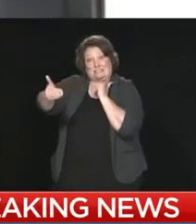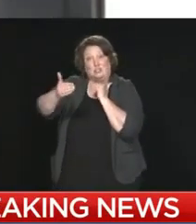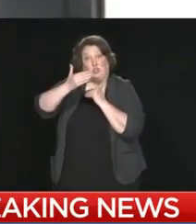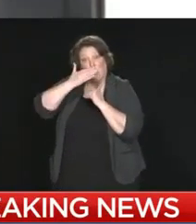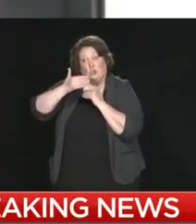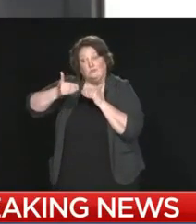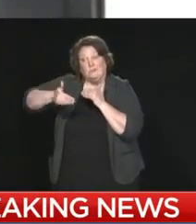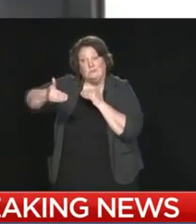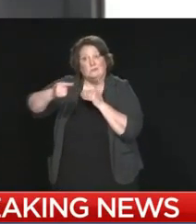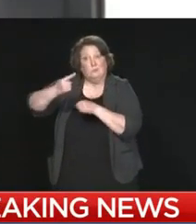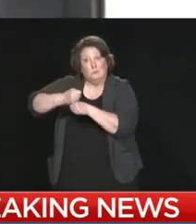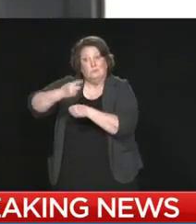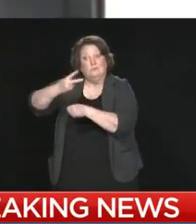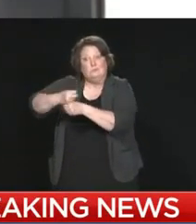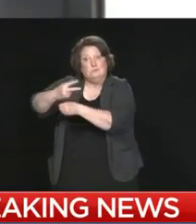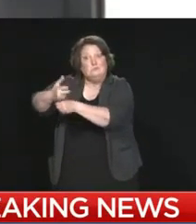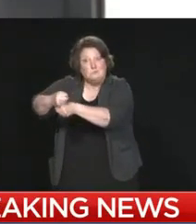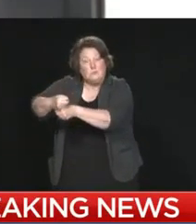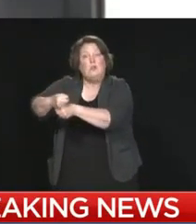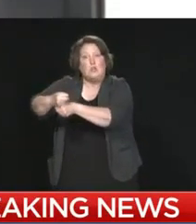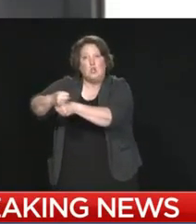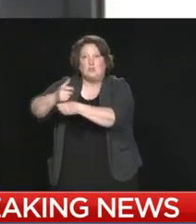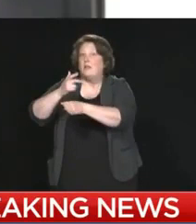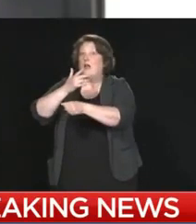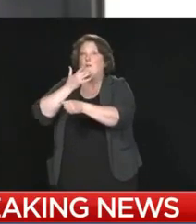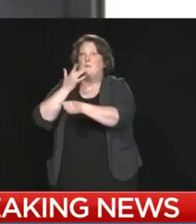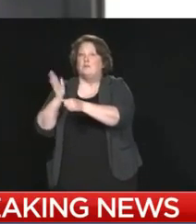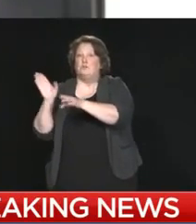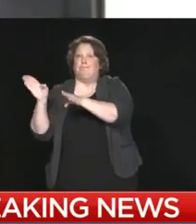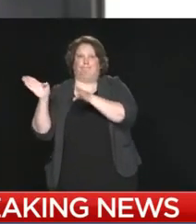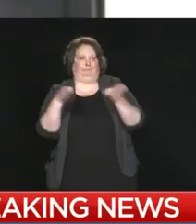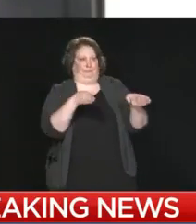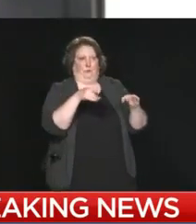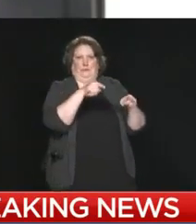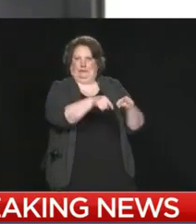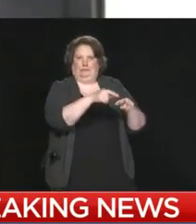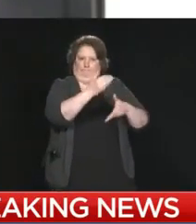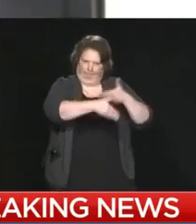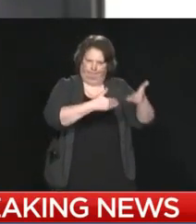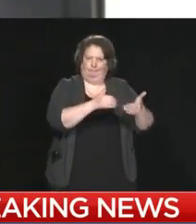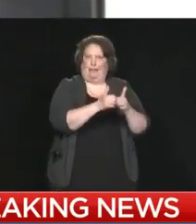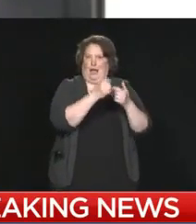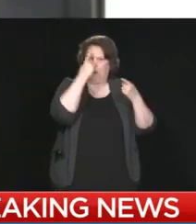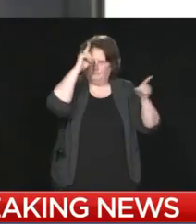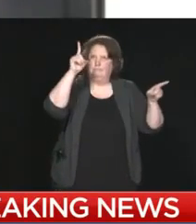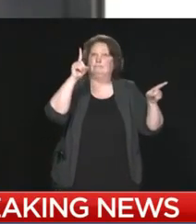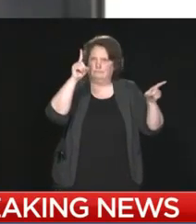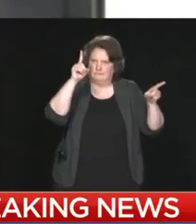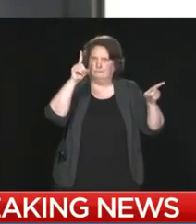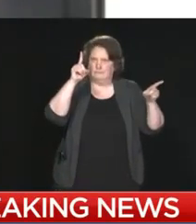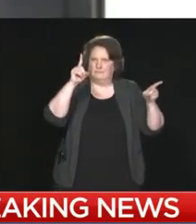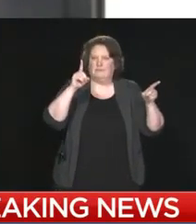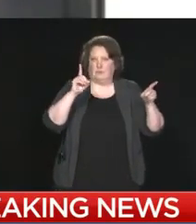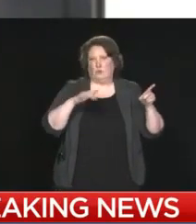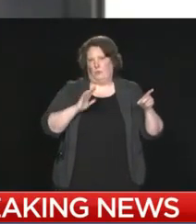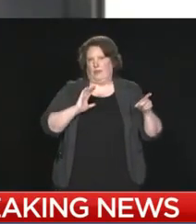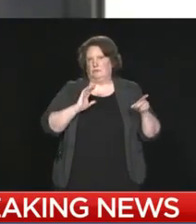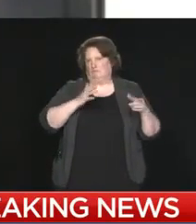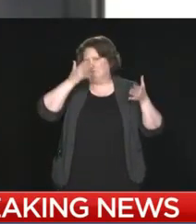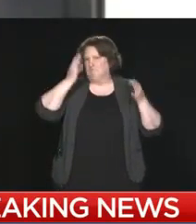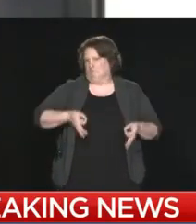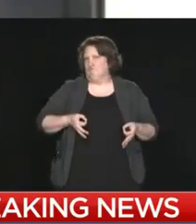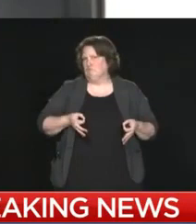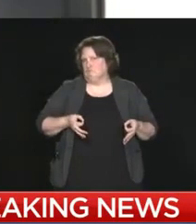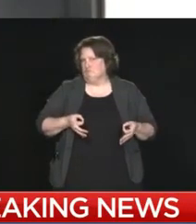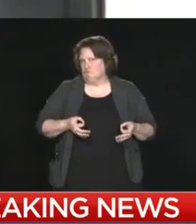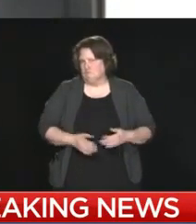was to make sure that people could hold on during this crisis, and this is the choice that our government made.